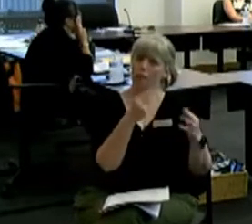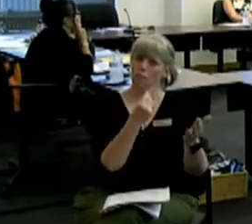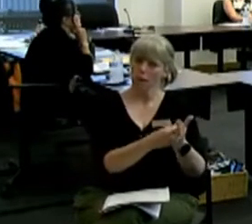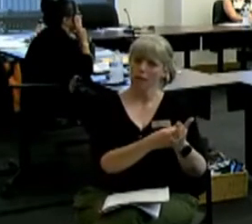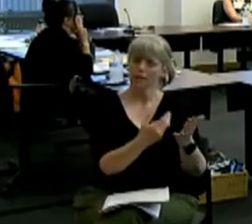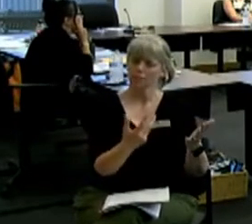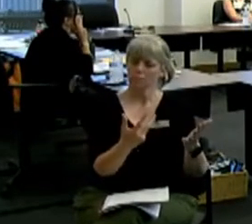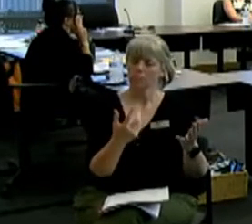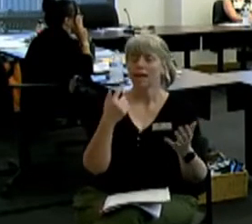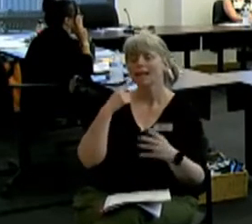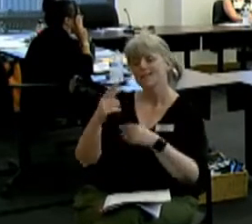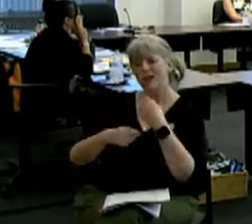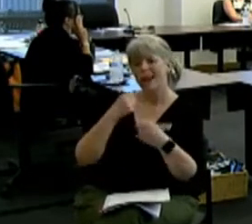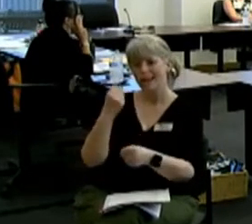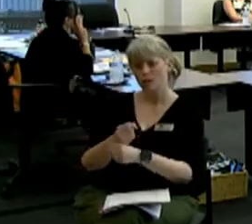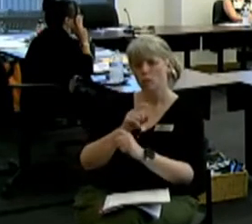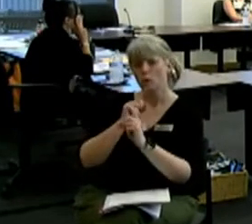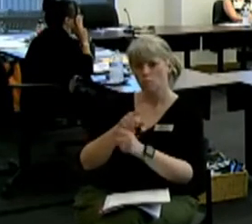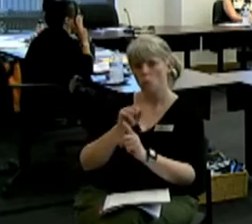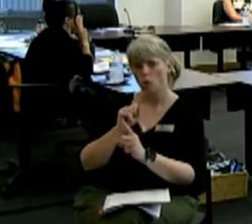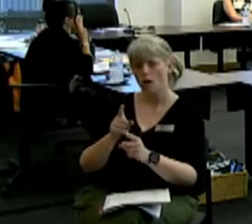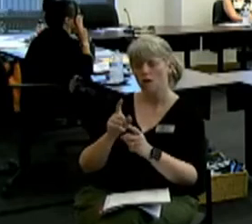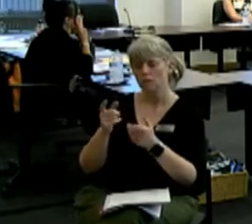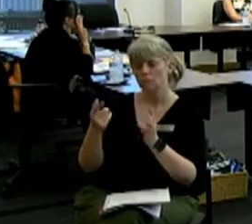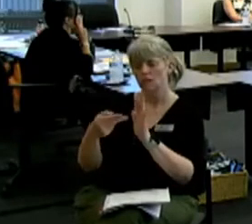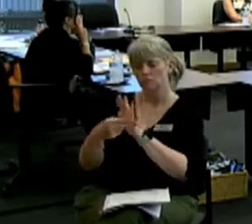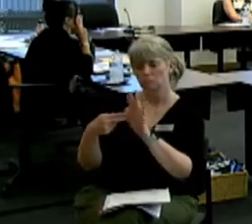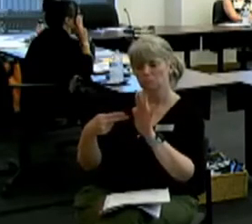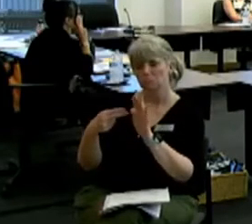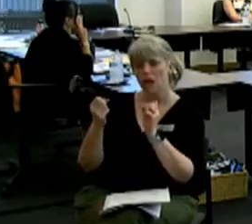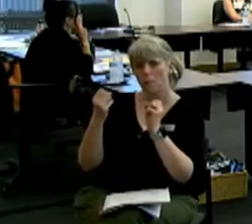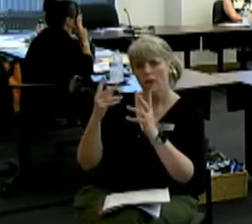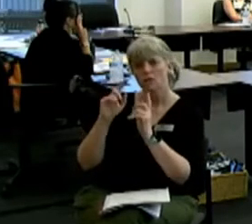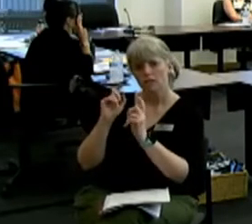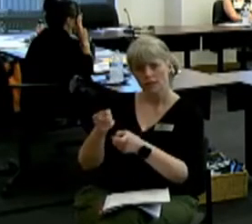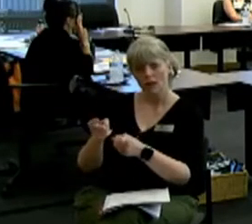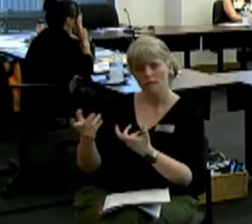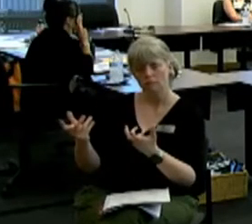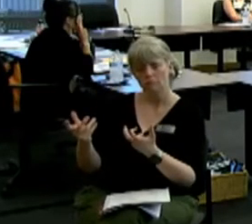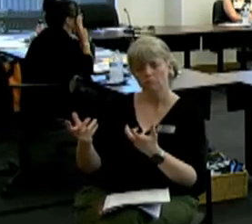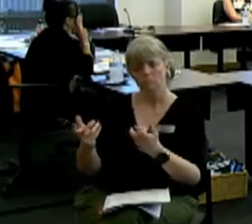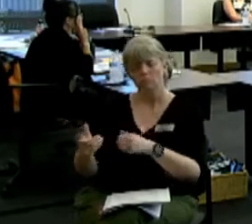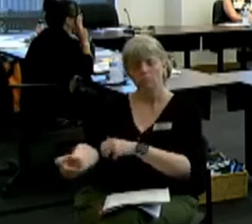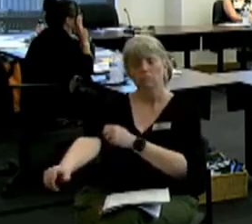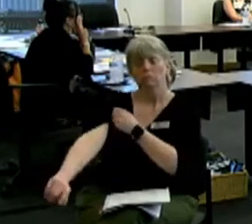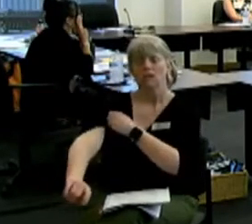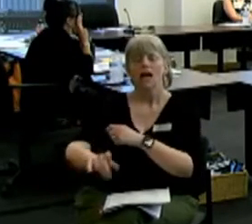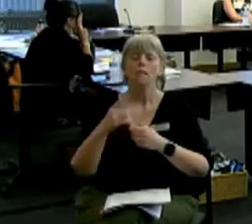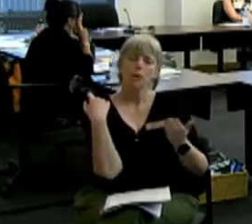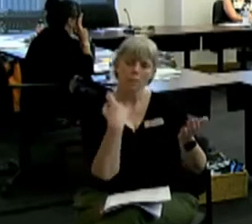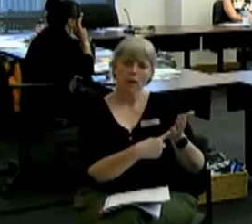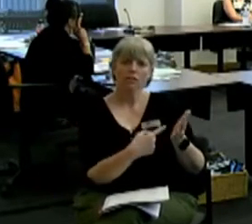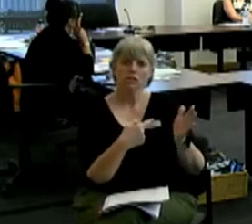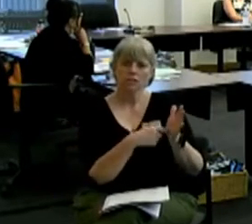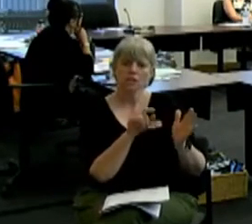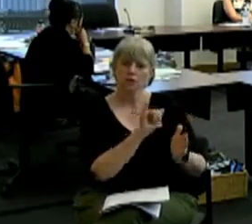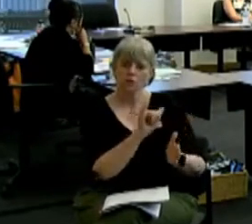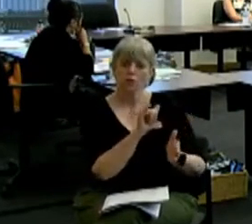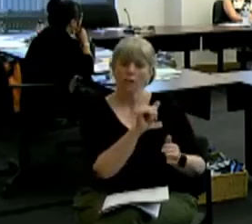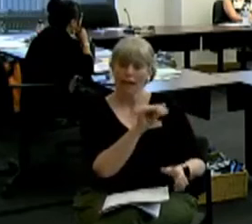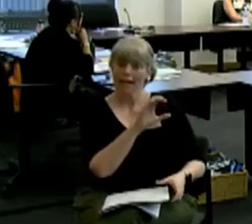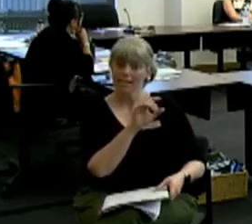it's in our annual report. They're all broken up by how much they give. Good. Mm-hmm. And then I'm going to mention this too. I was on